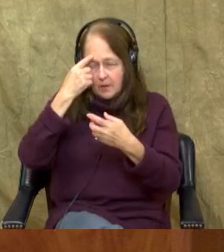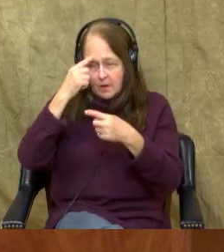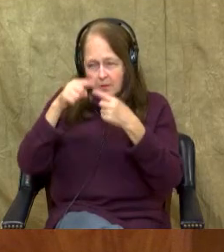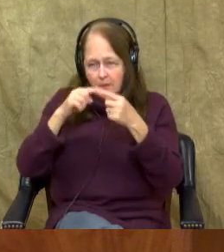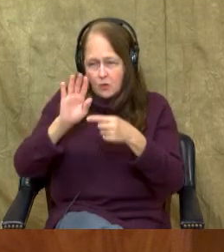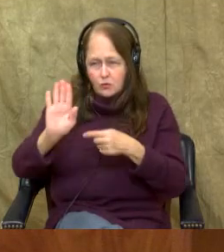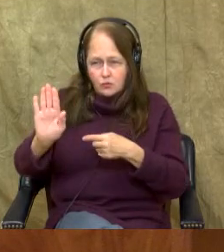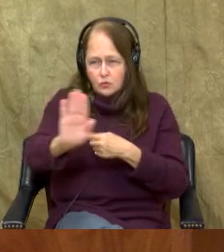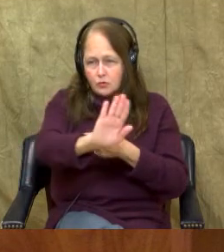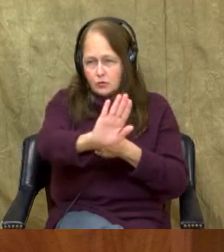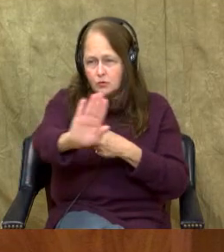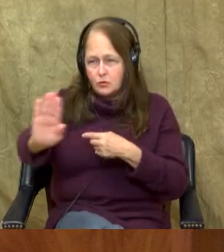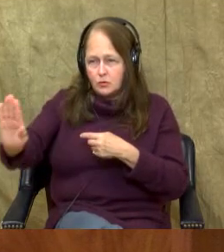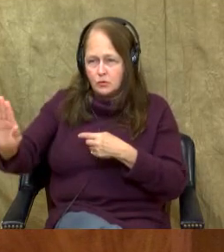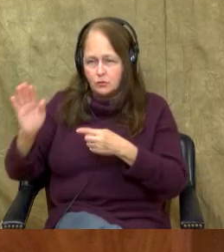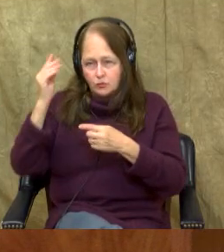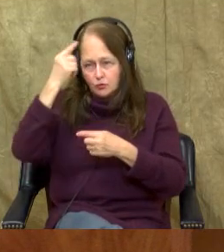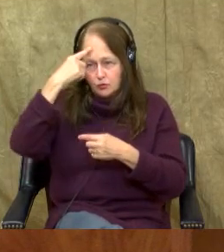dream.